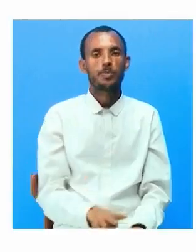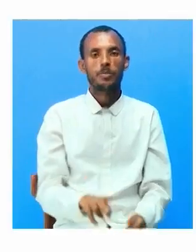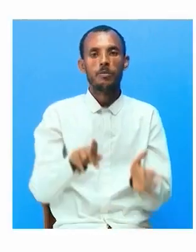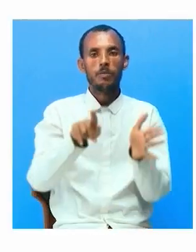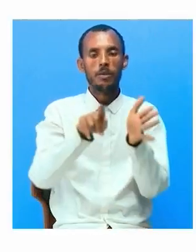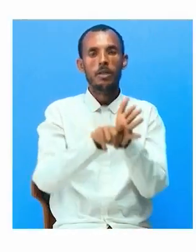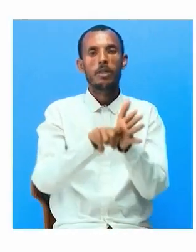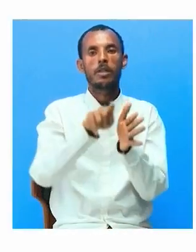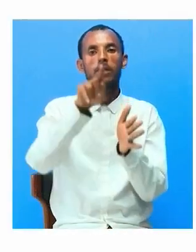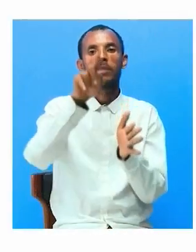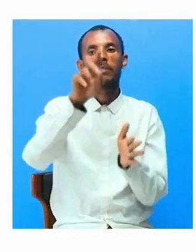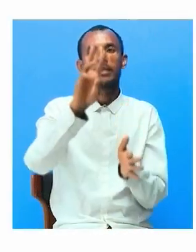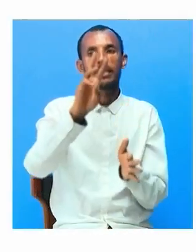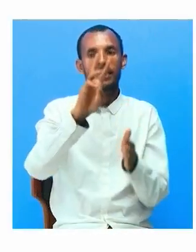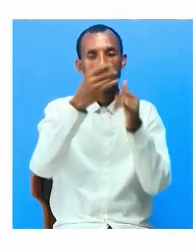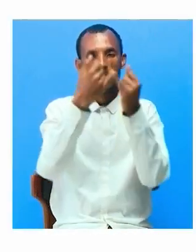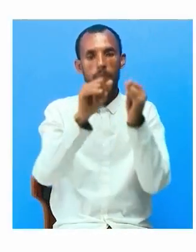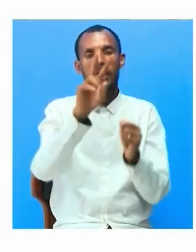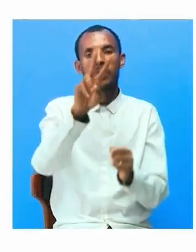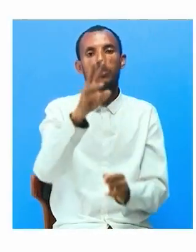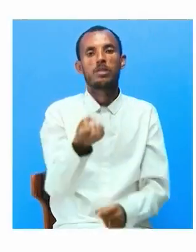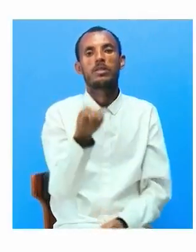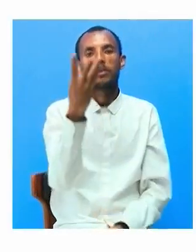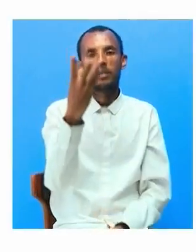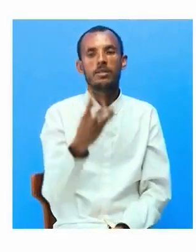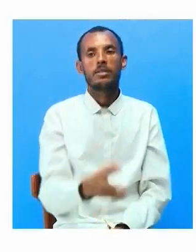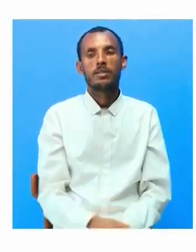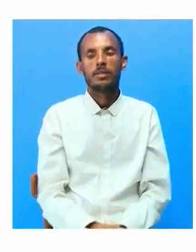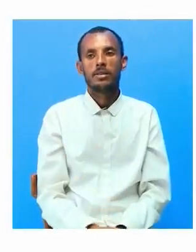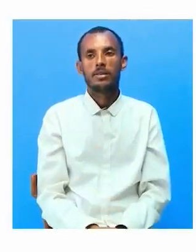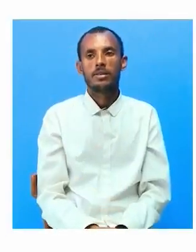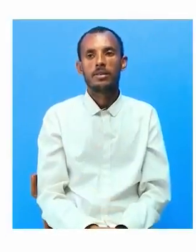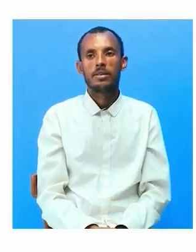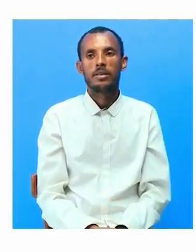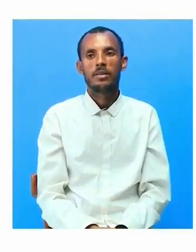negative 6 divided by 2 gives us what?